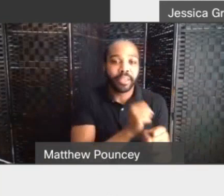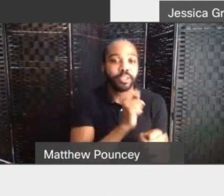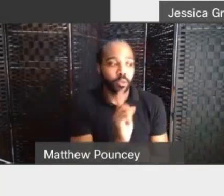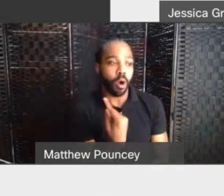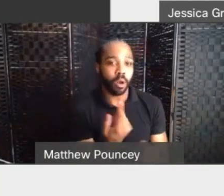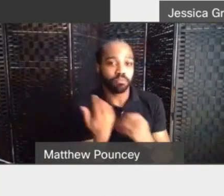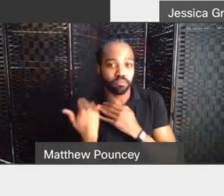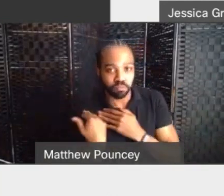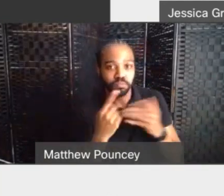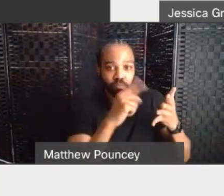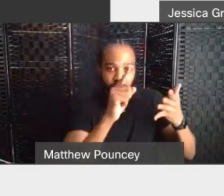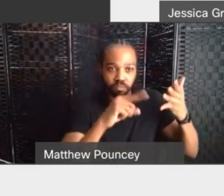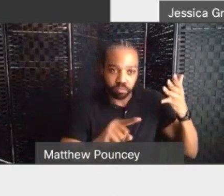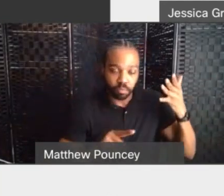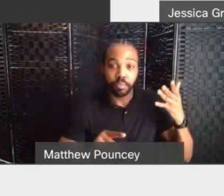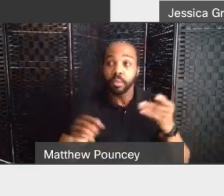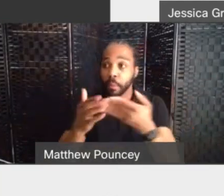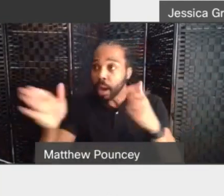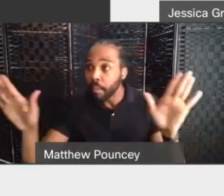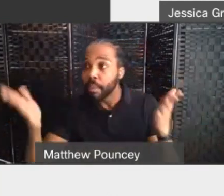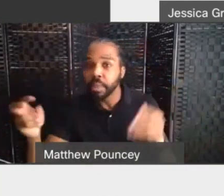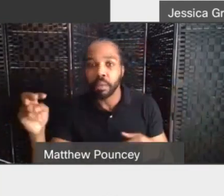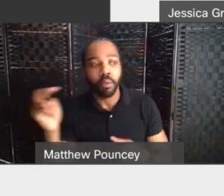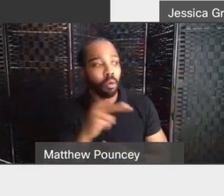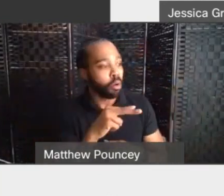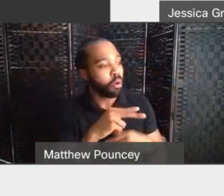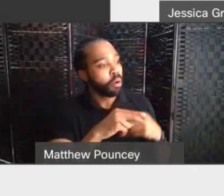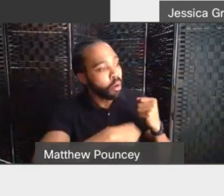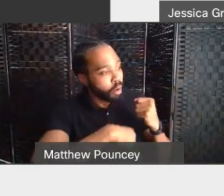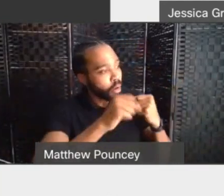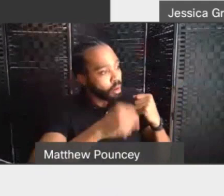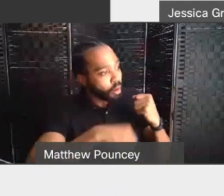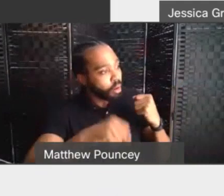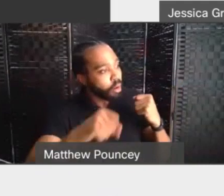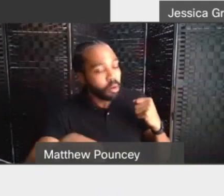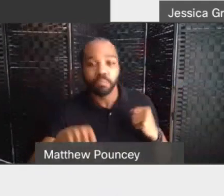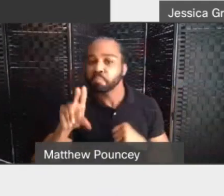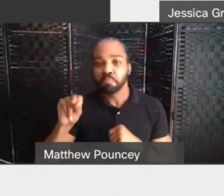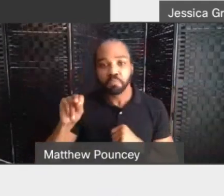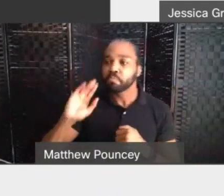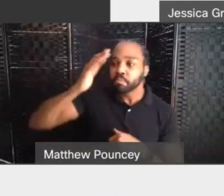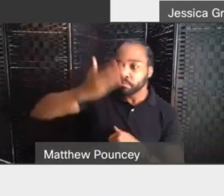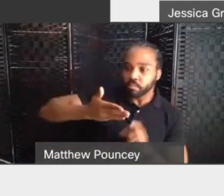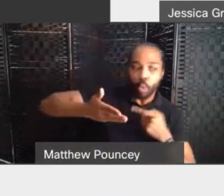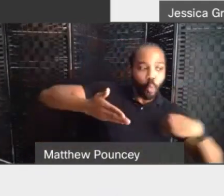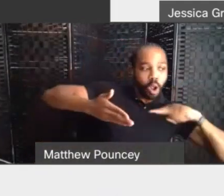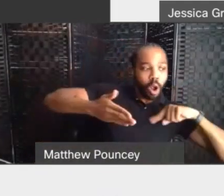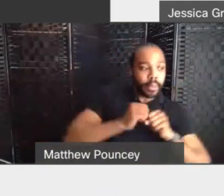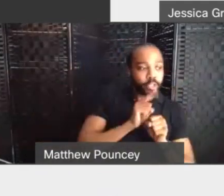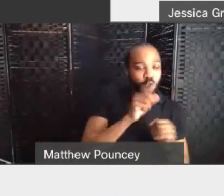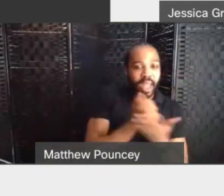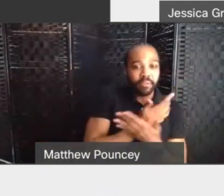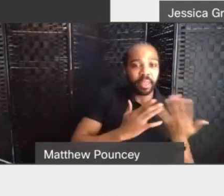To the public, it may look like it's kind of lagging, but we're just making sure that everything is executed so to